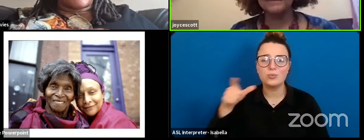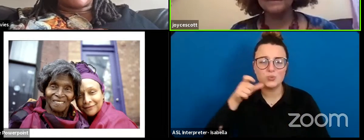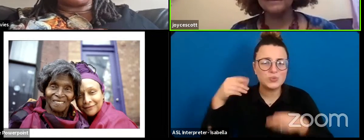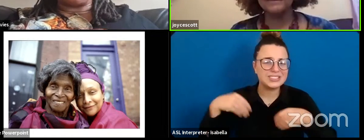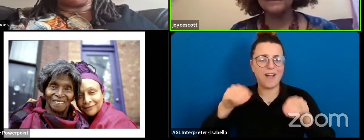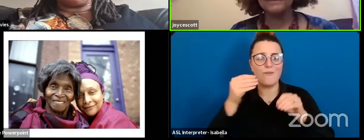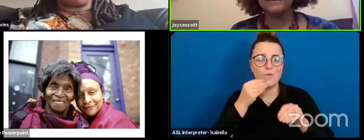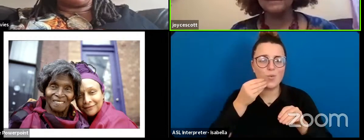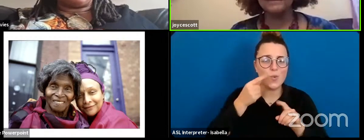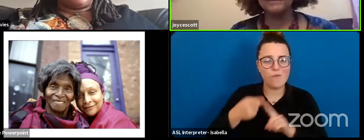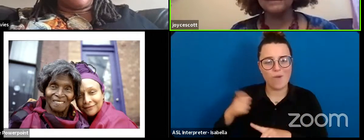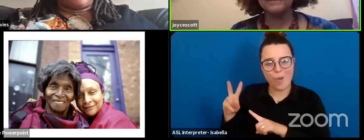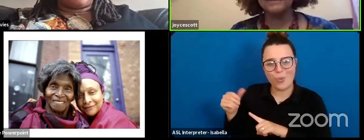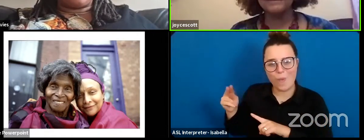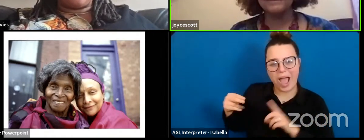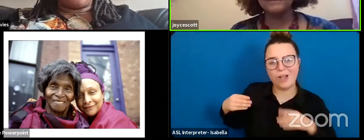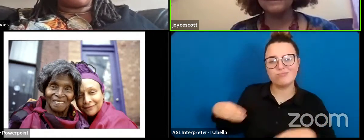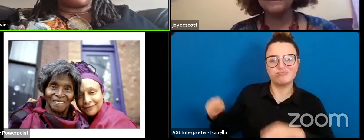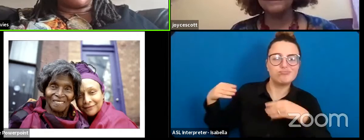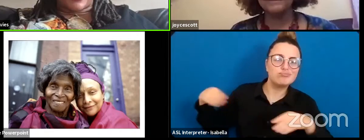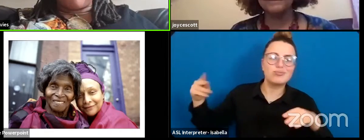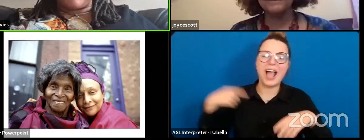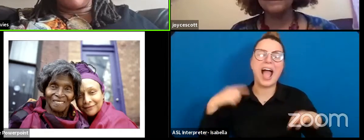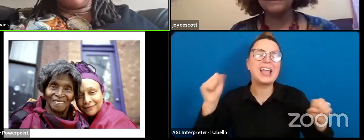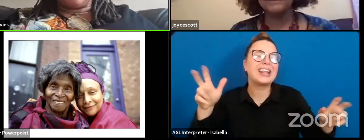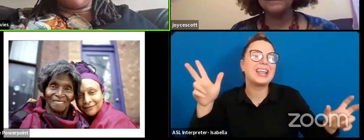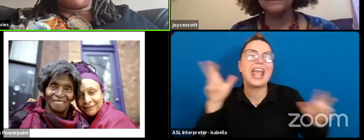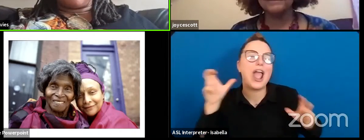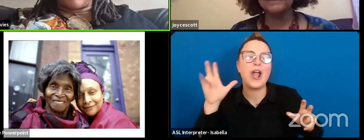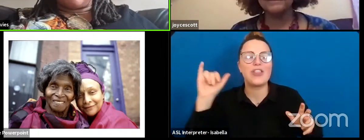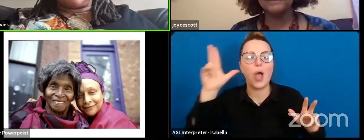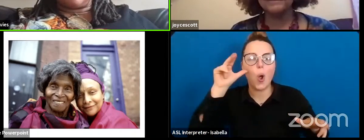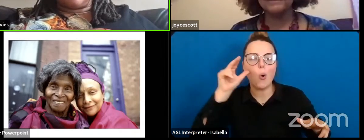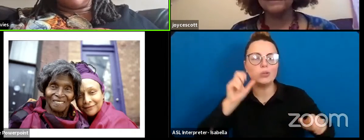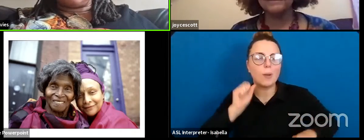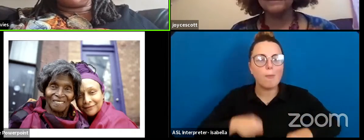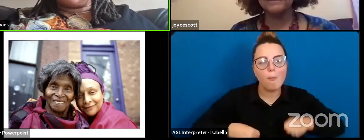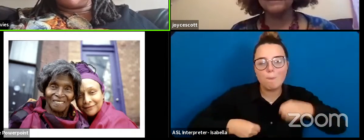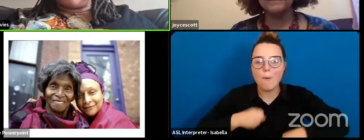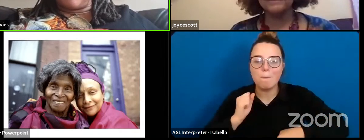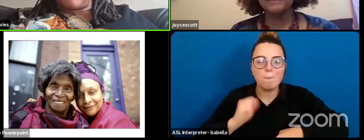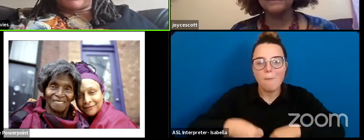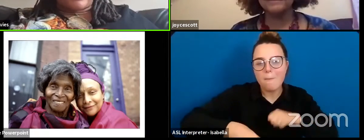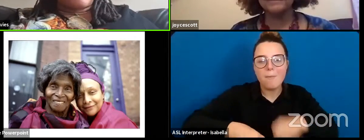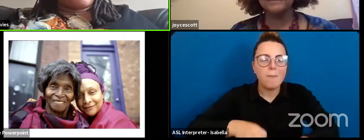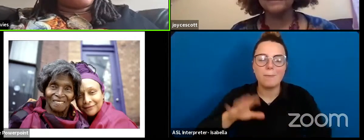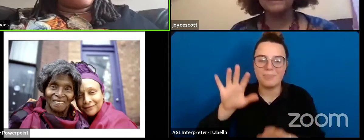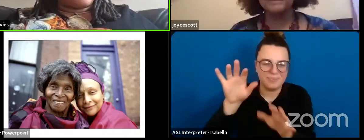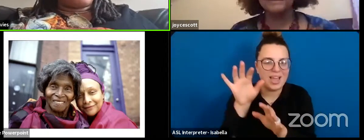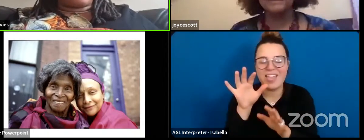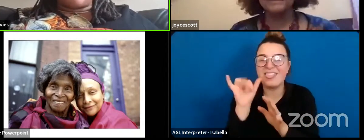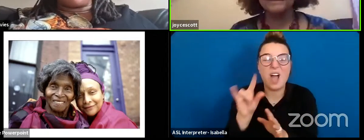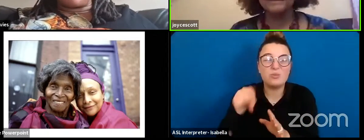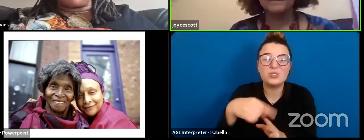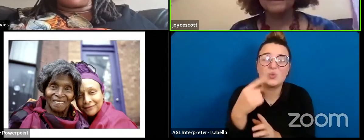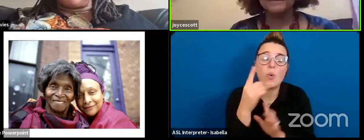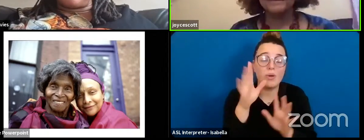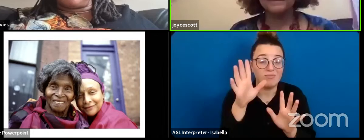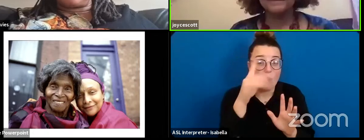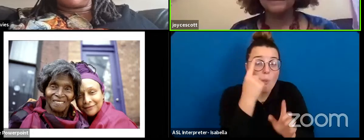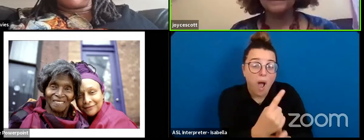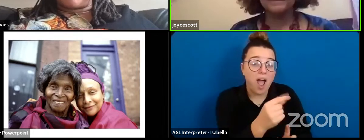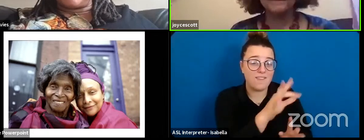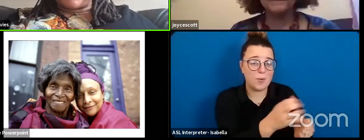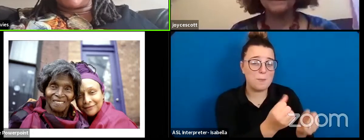wagon. I can literally hear the horse clapping on the ground. And this was just one answer. Without further